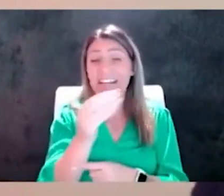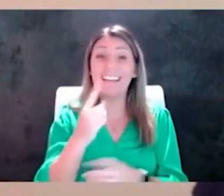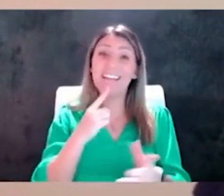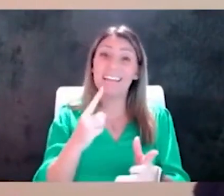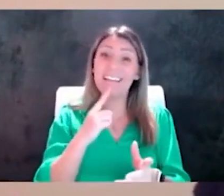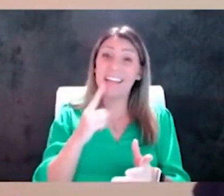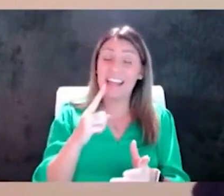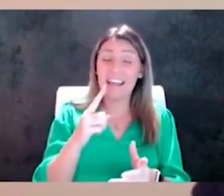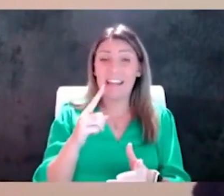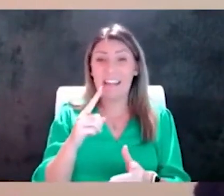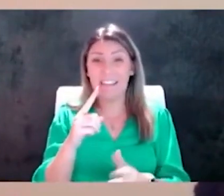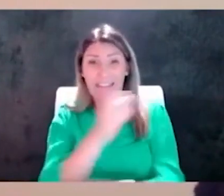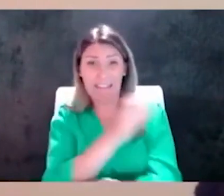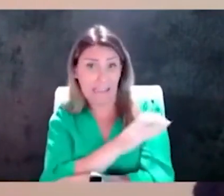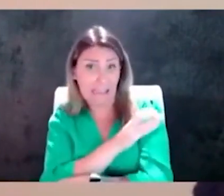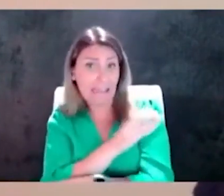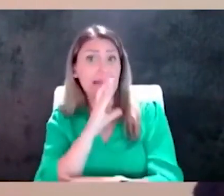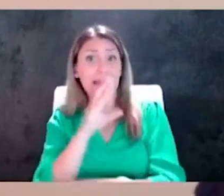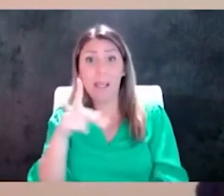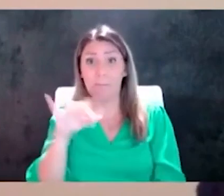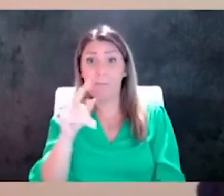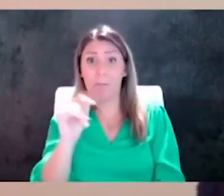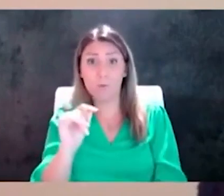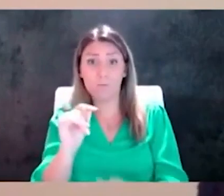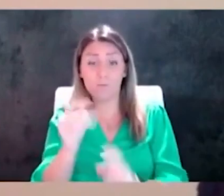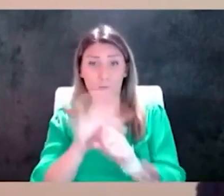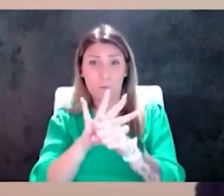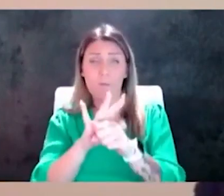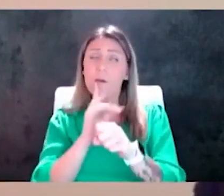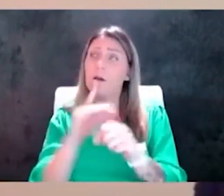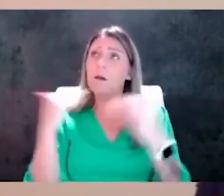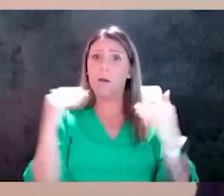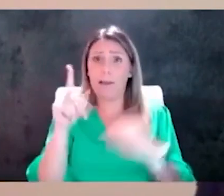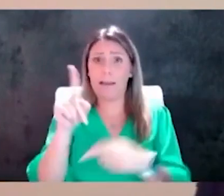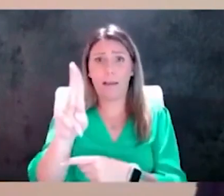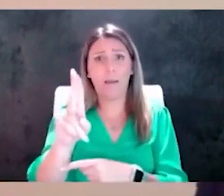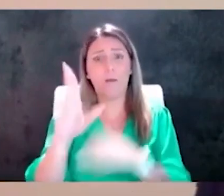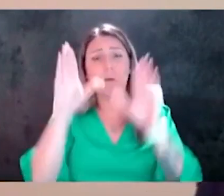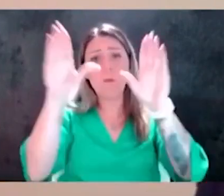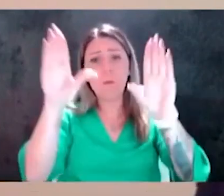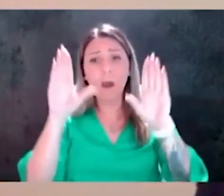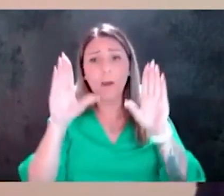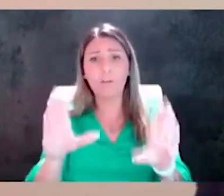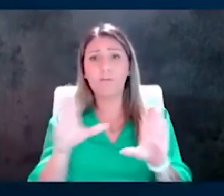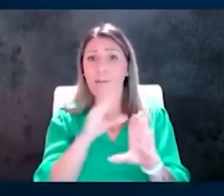at KU Med has been a game changer for me, and that there is help available.